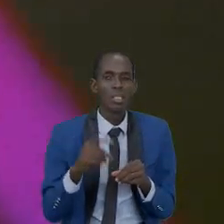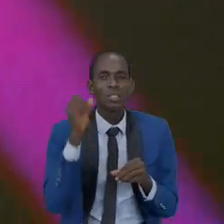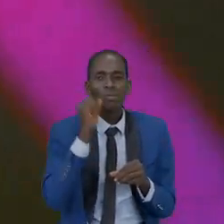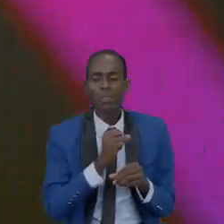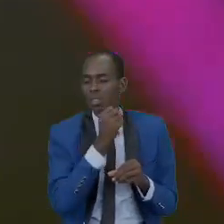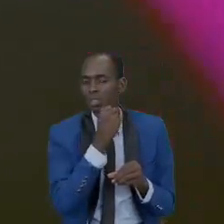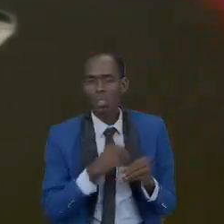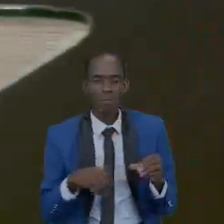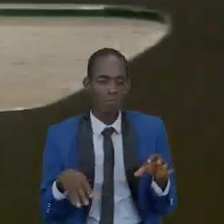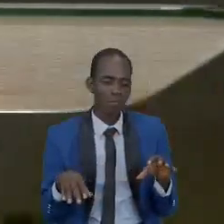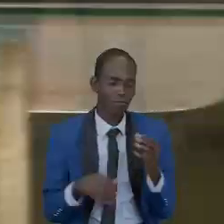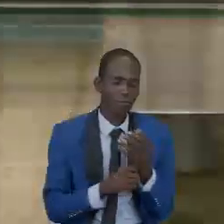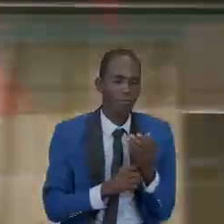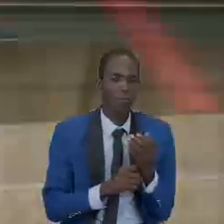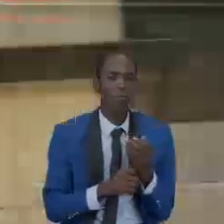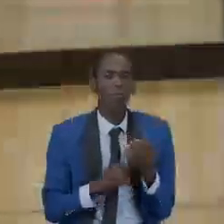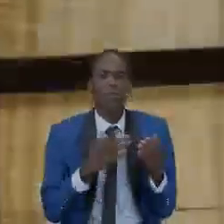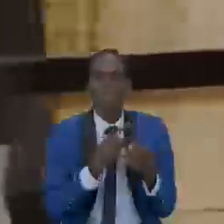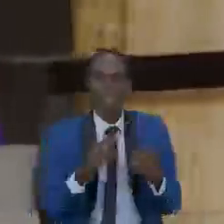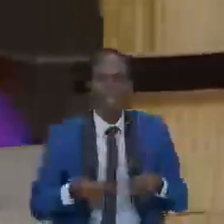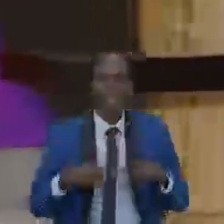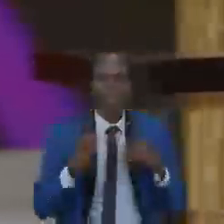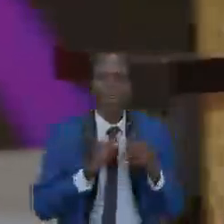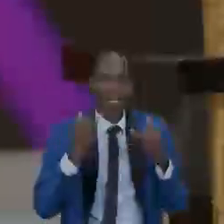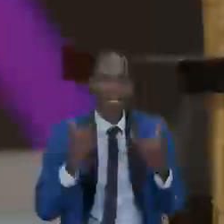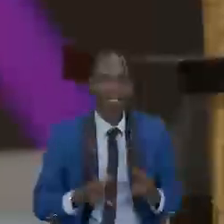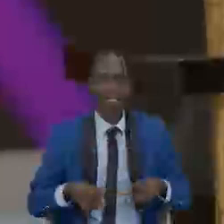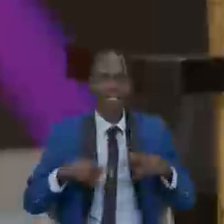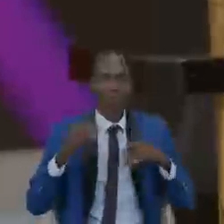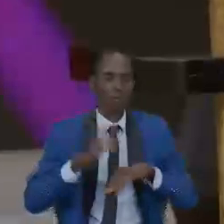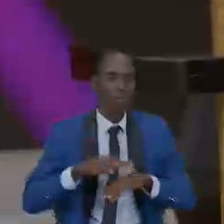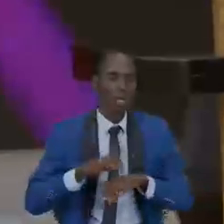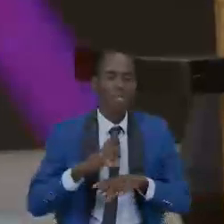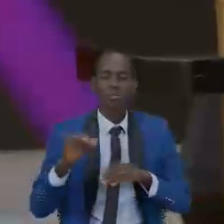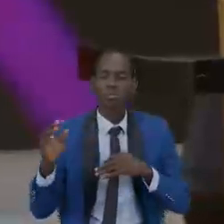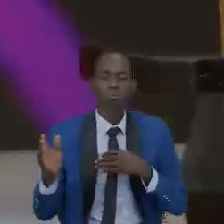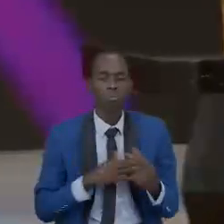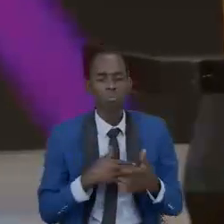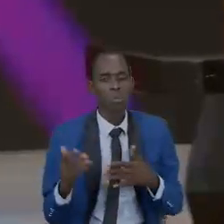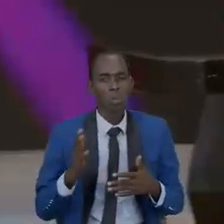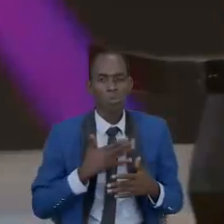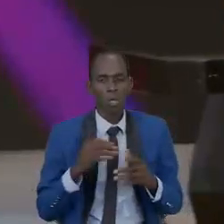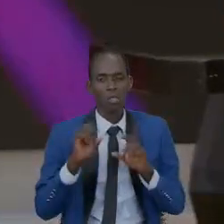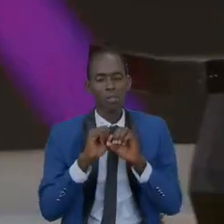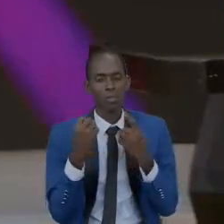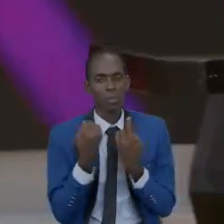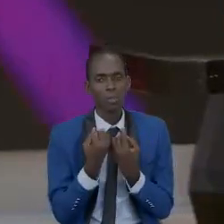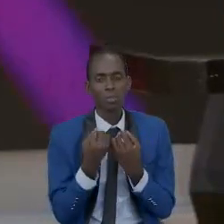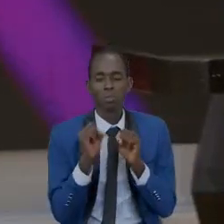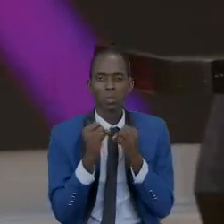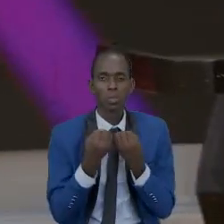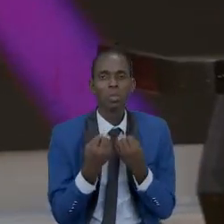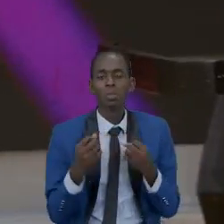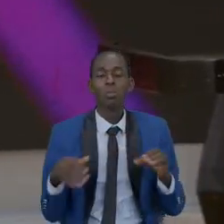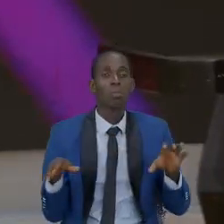the flesh, the life I now live on earth, no matter my situation, marriage or not